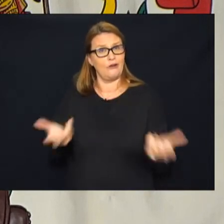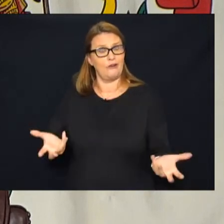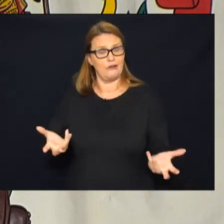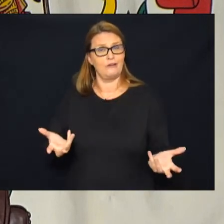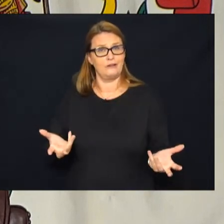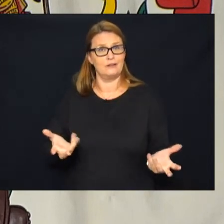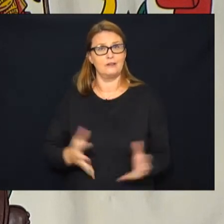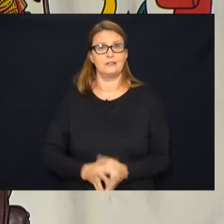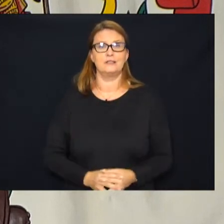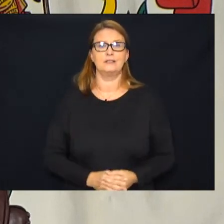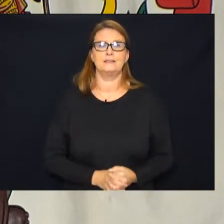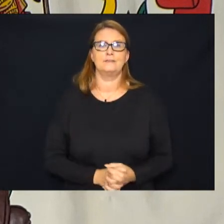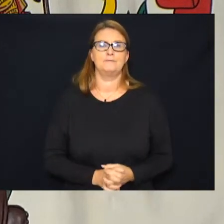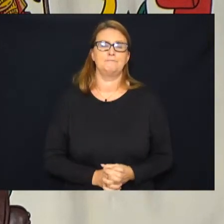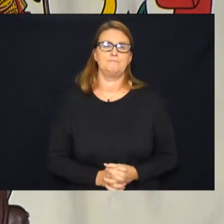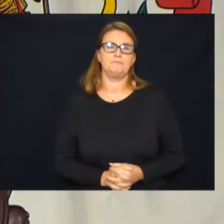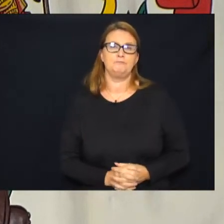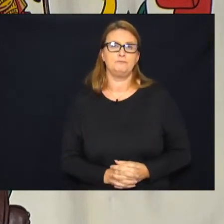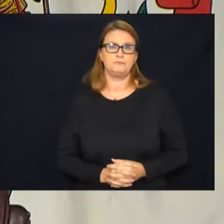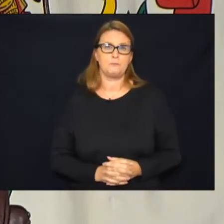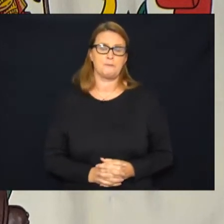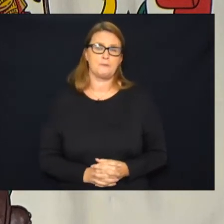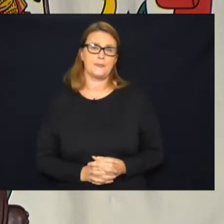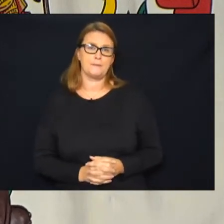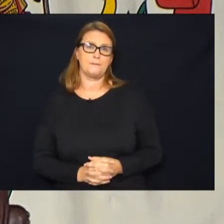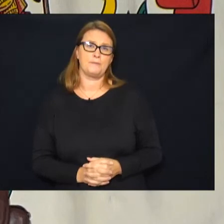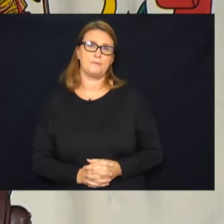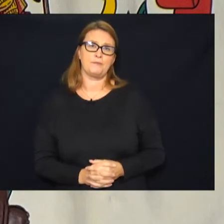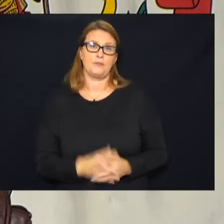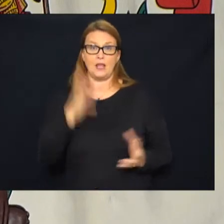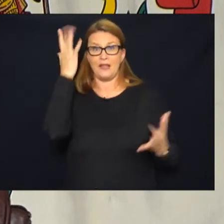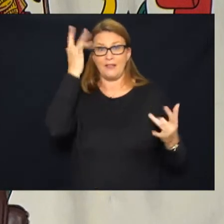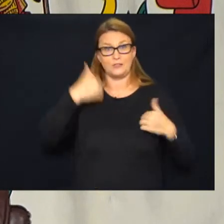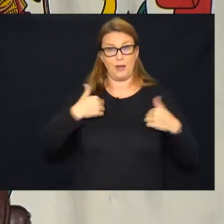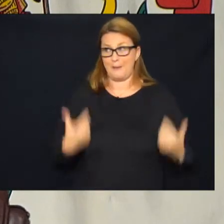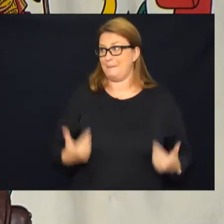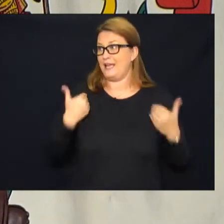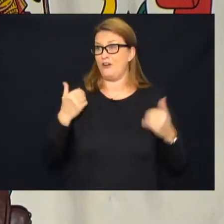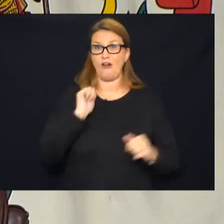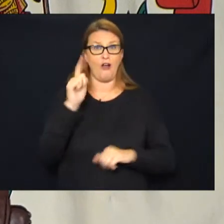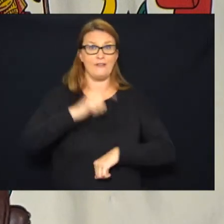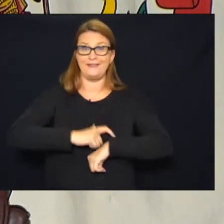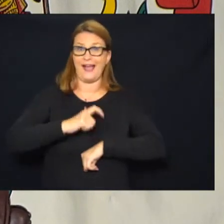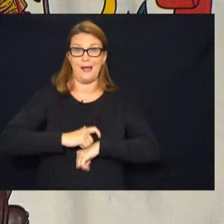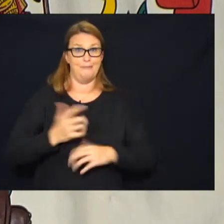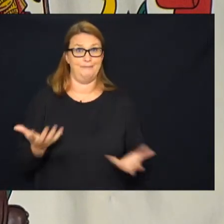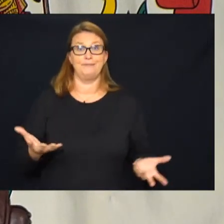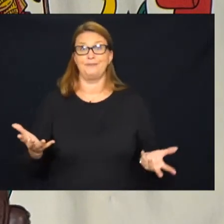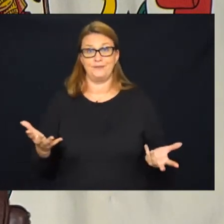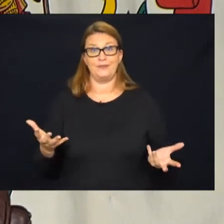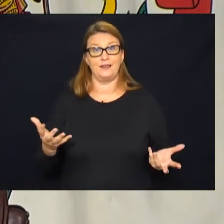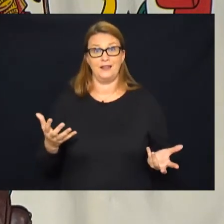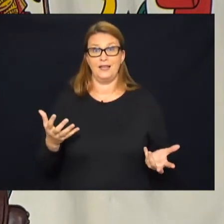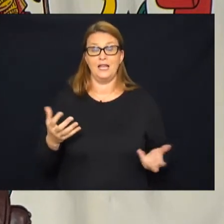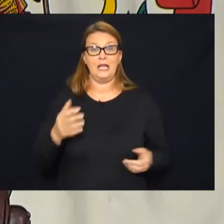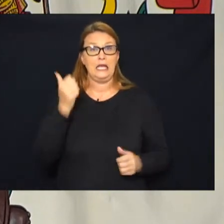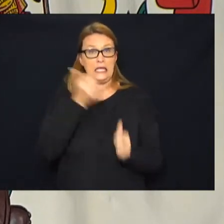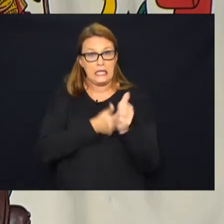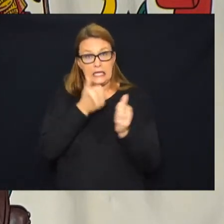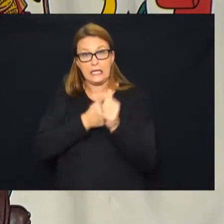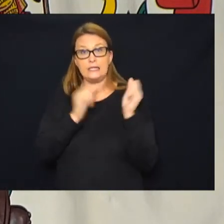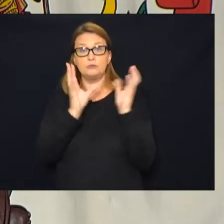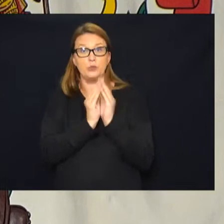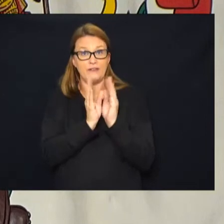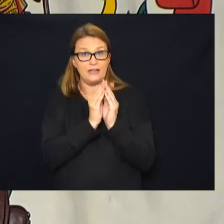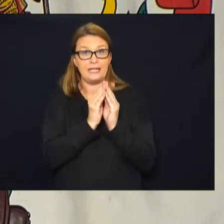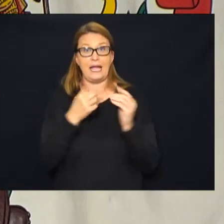pull it together. So that's why I'm here all the time. That's why I'm here at every single briefing.